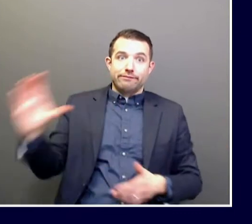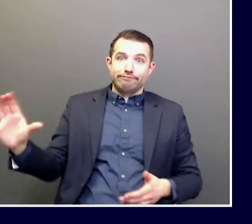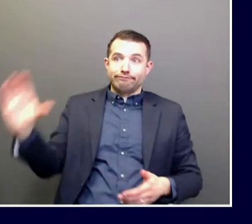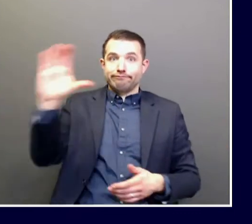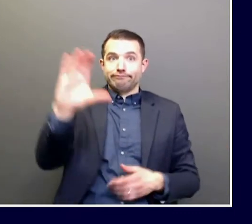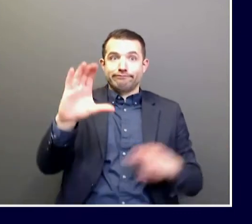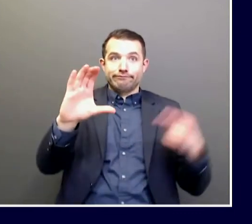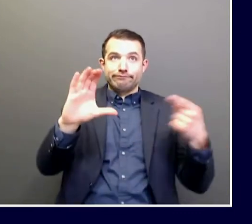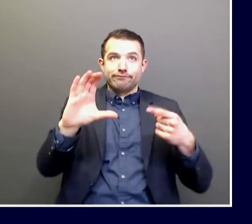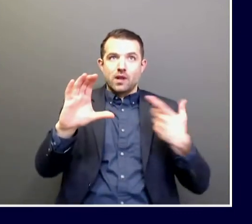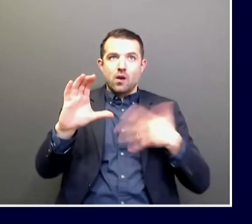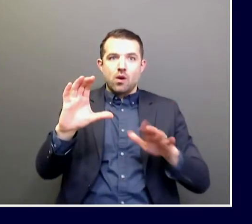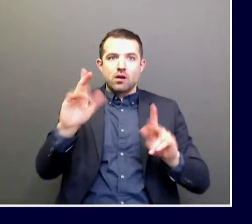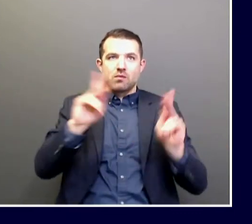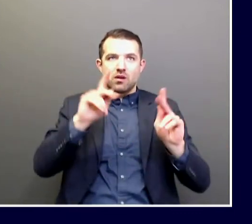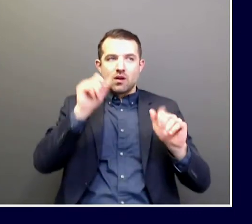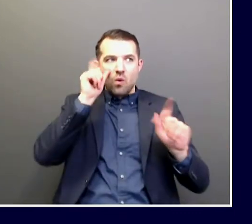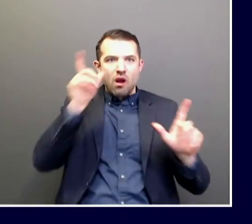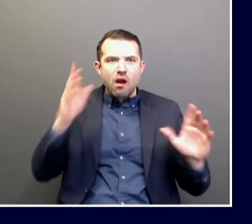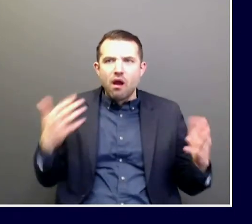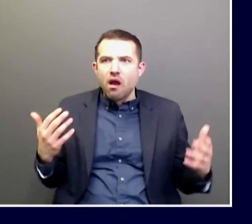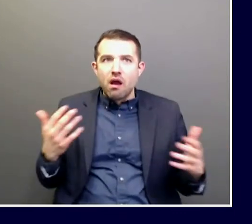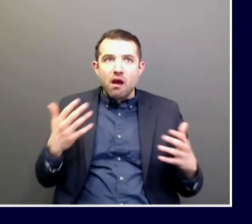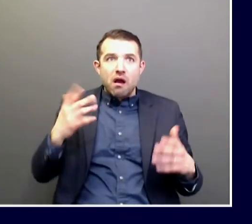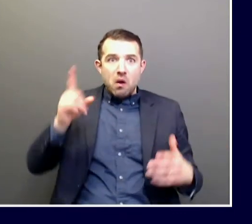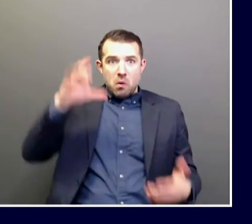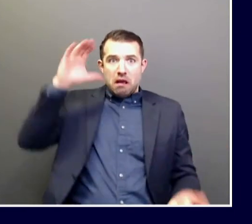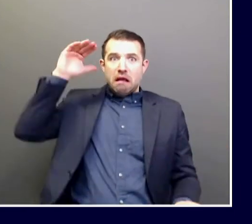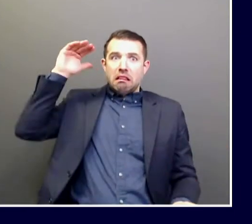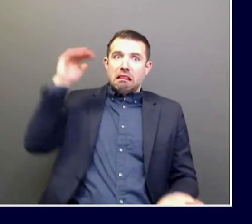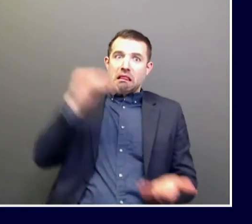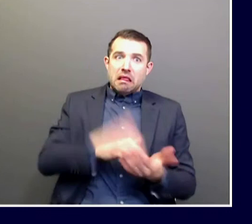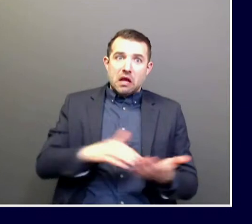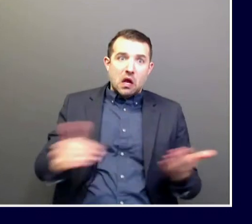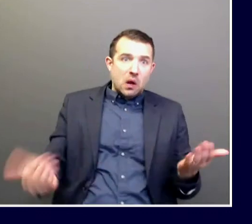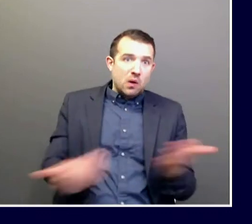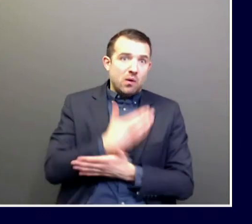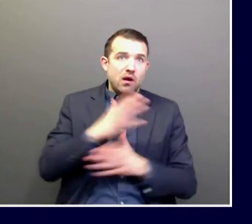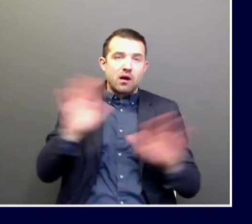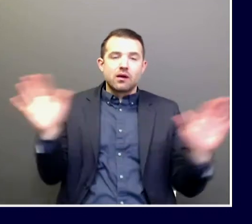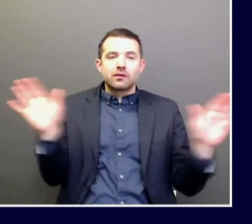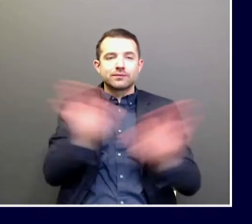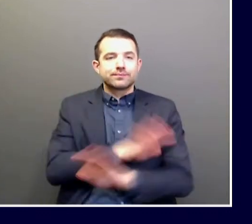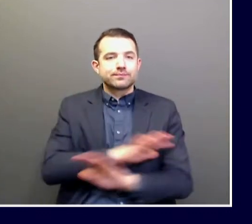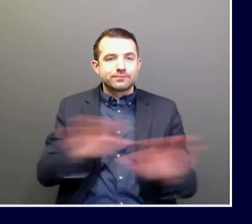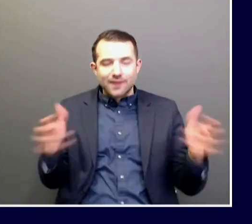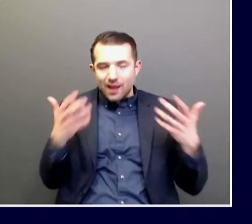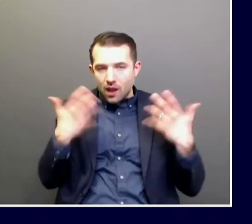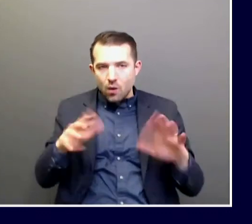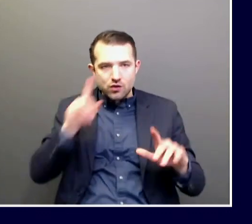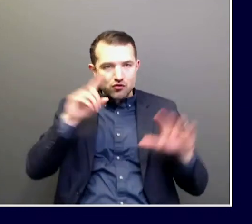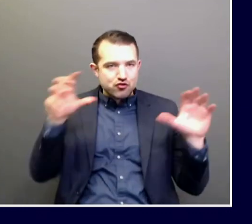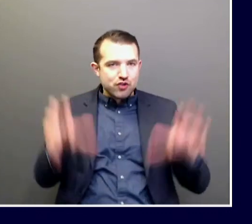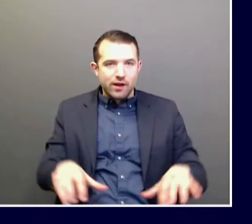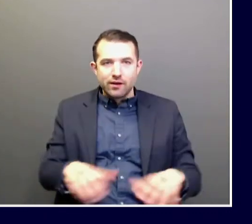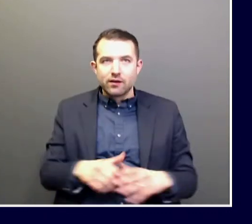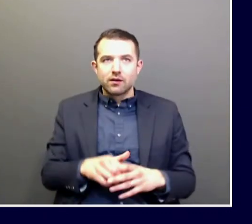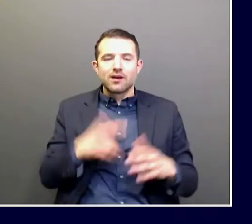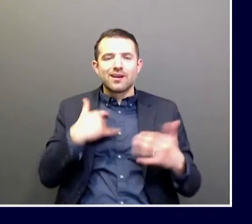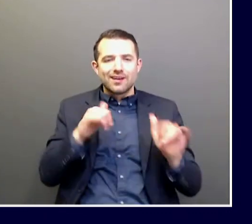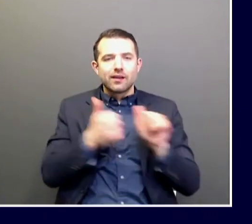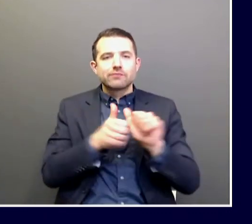there's 5-digit more cases on the case count. But it's going to take time. We want to test it. We want to get it